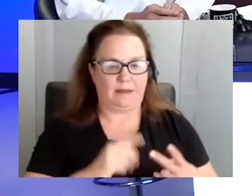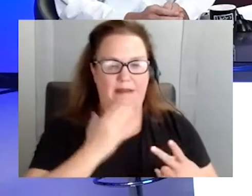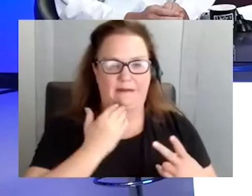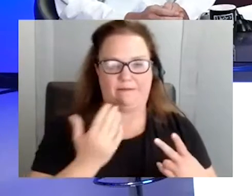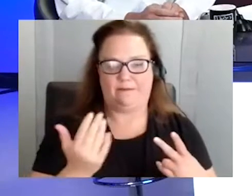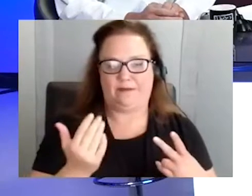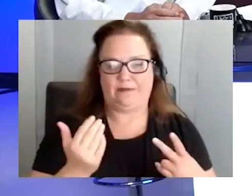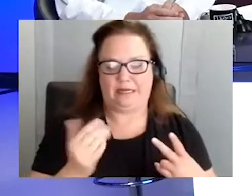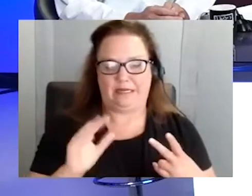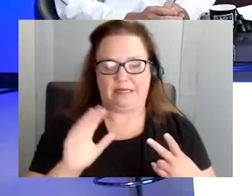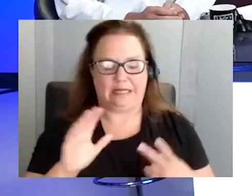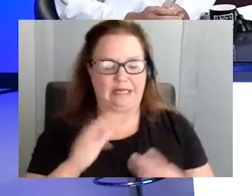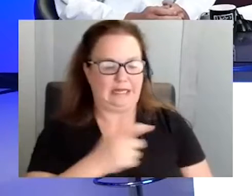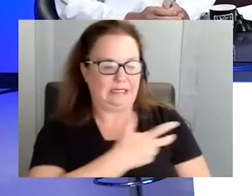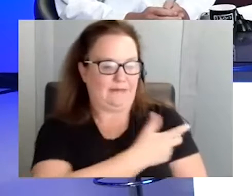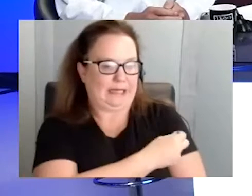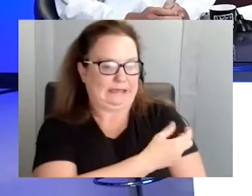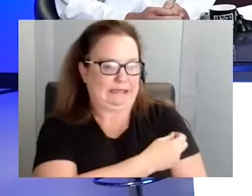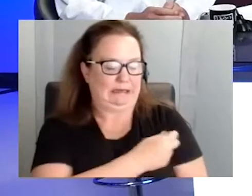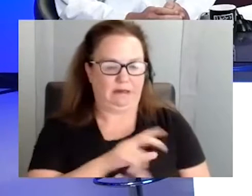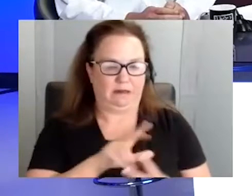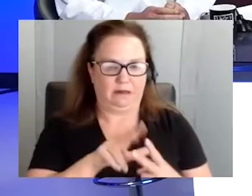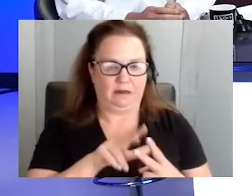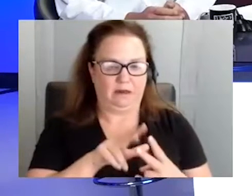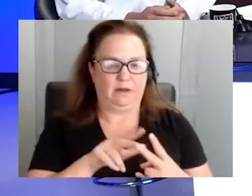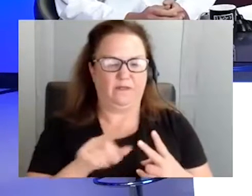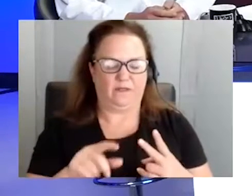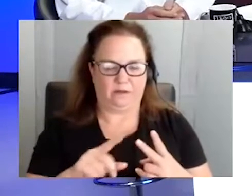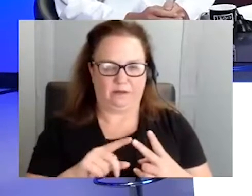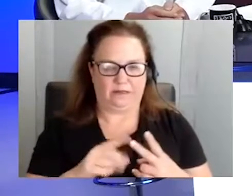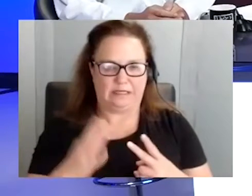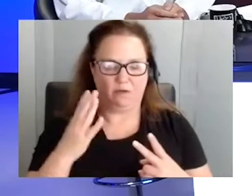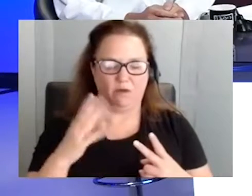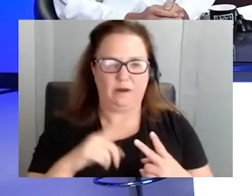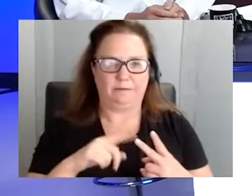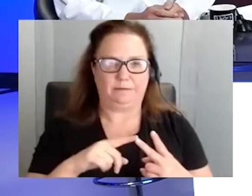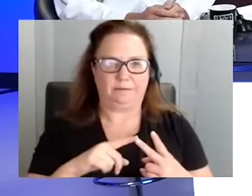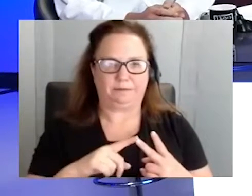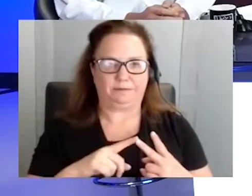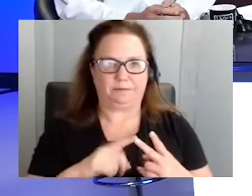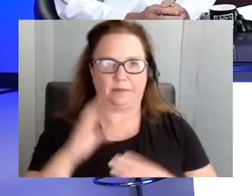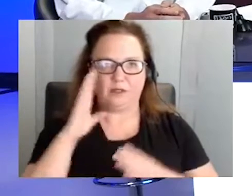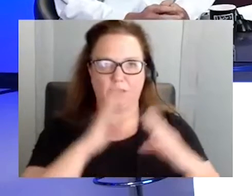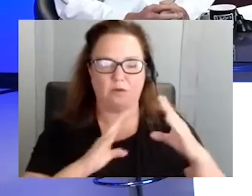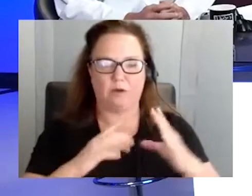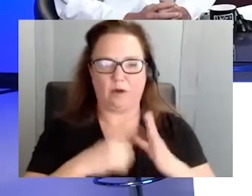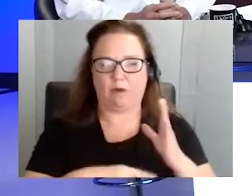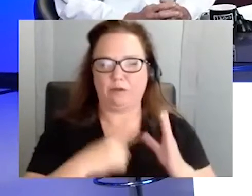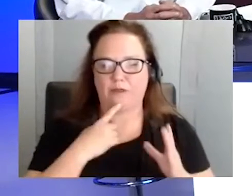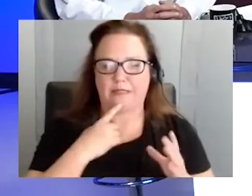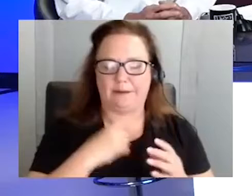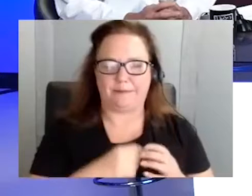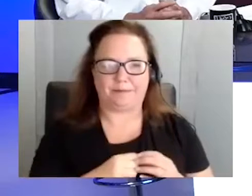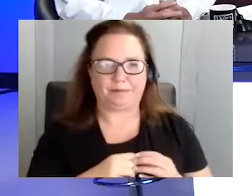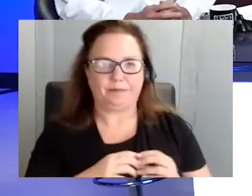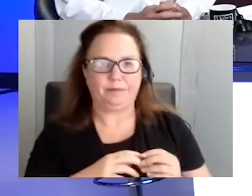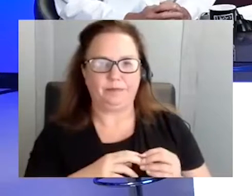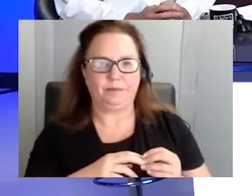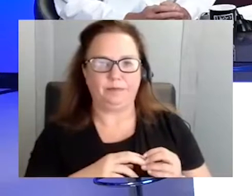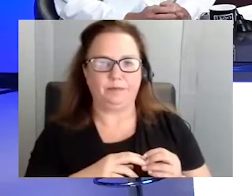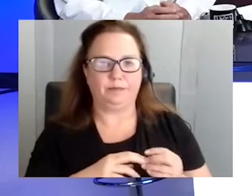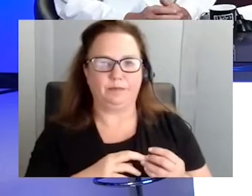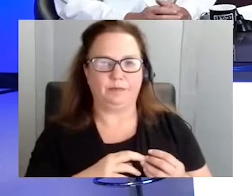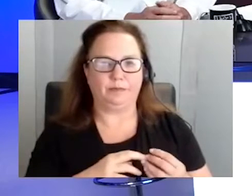scheduled time to get the first dose this morning. She's worried. What would you say to her? Yeah. As far as